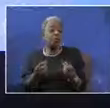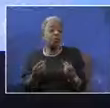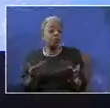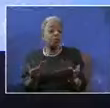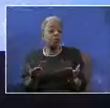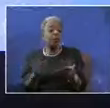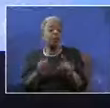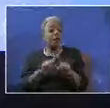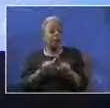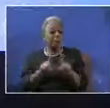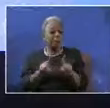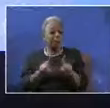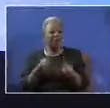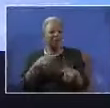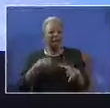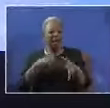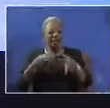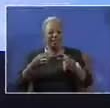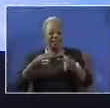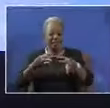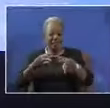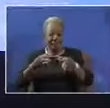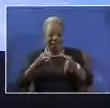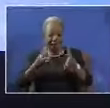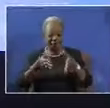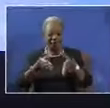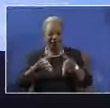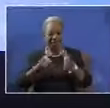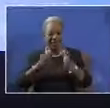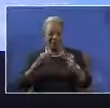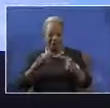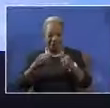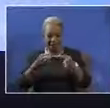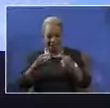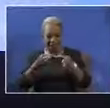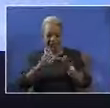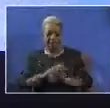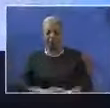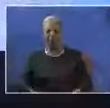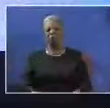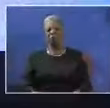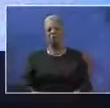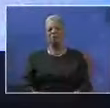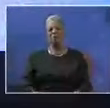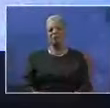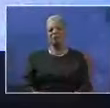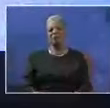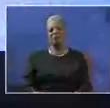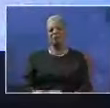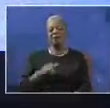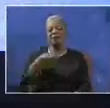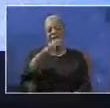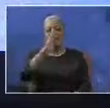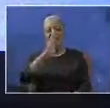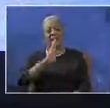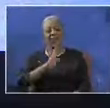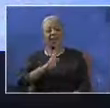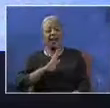the way I can explain it. Let me put it this way. God is sovereign. God is in control.